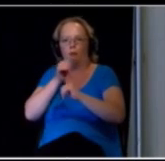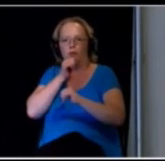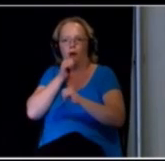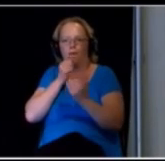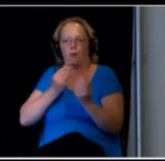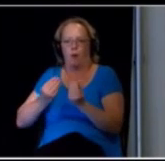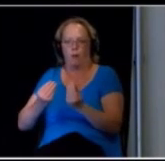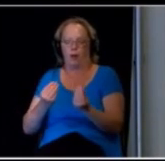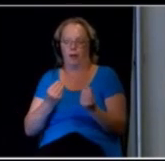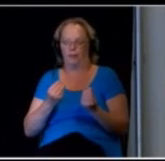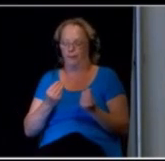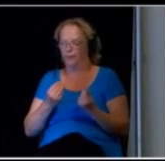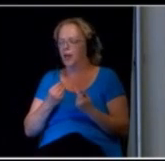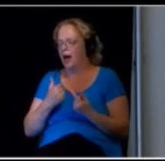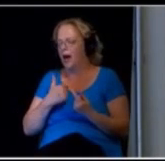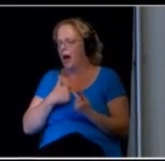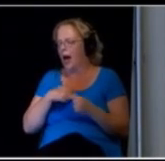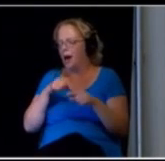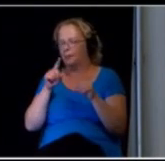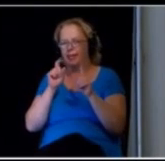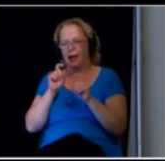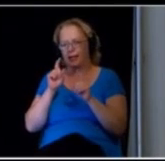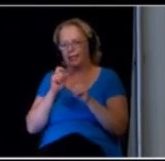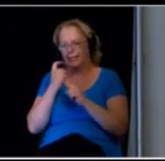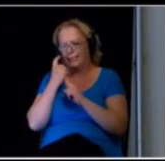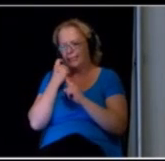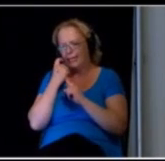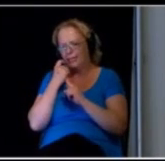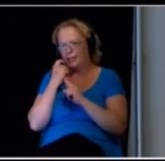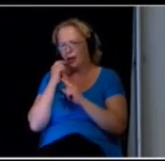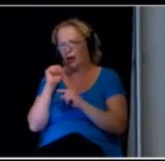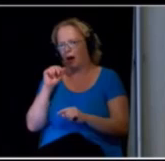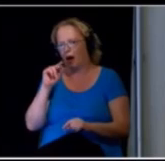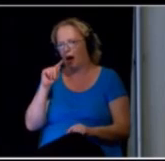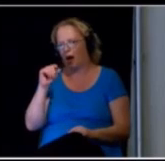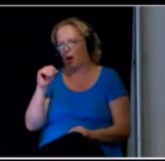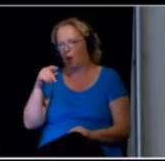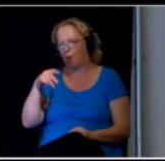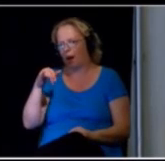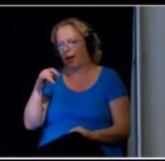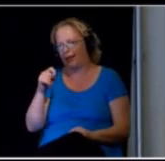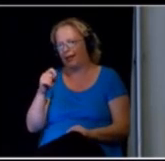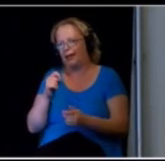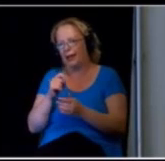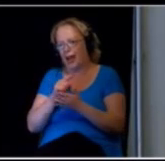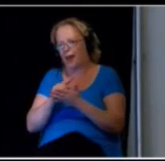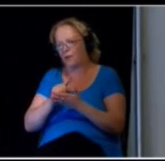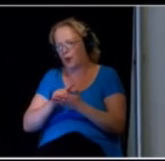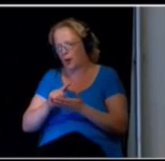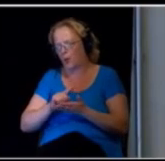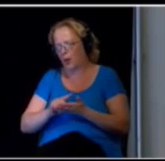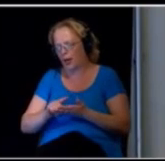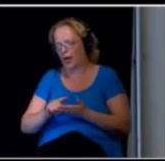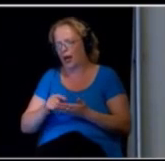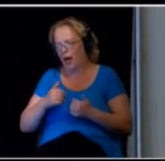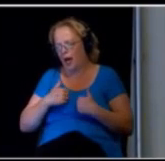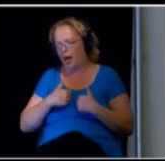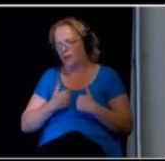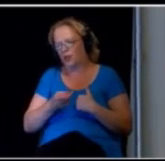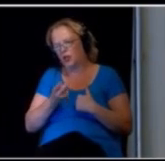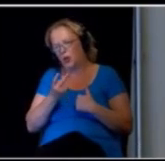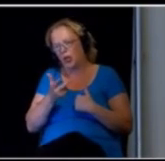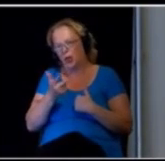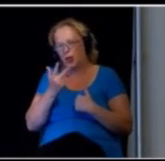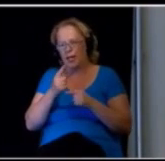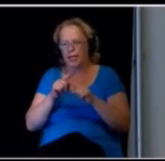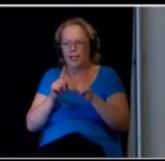I'm actually I'm testing the latest version of autopilot every week. In fact, I've typically 2 or 3 builds per week